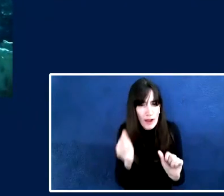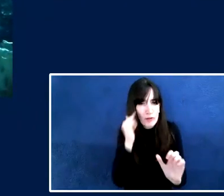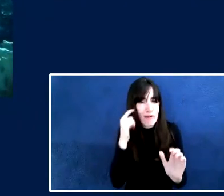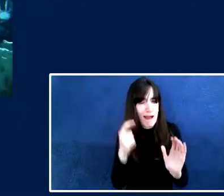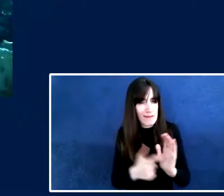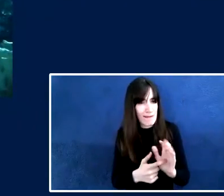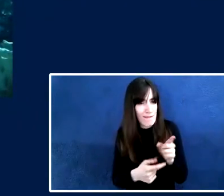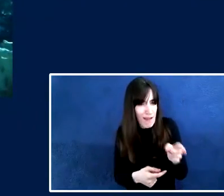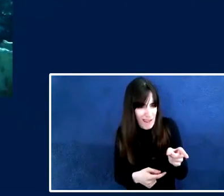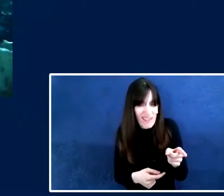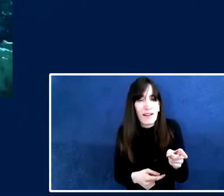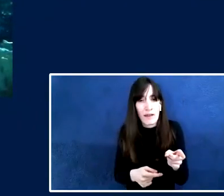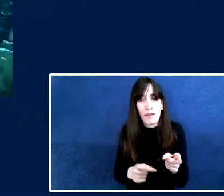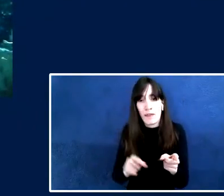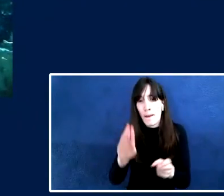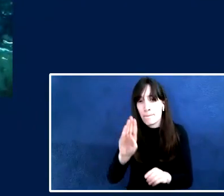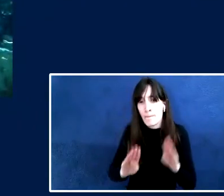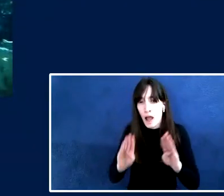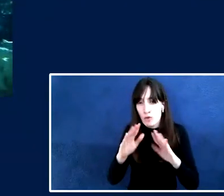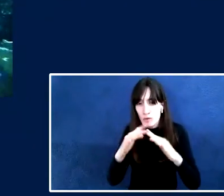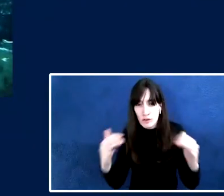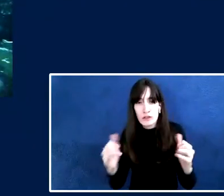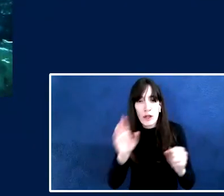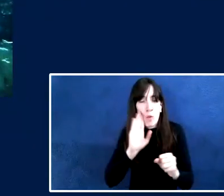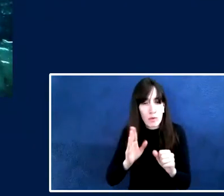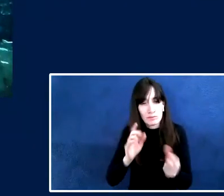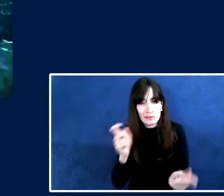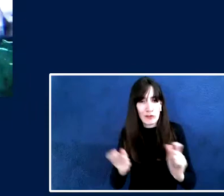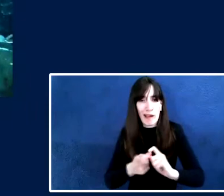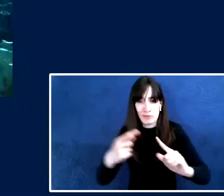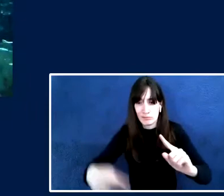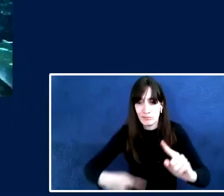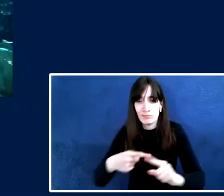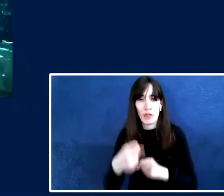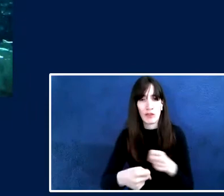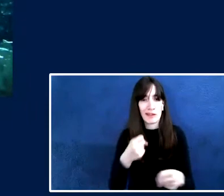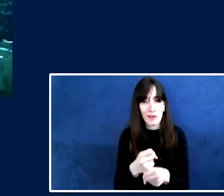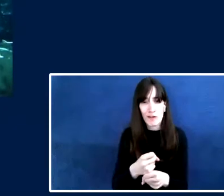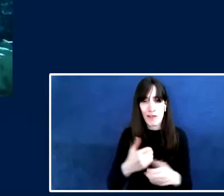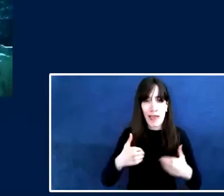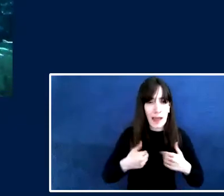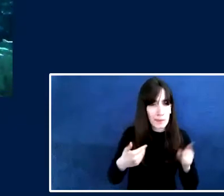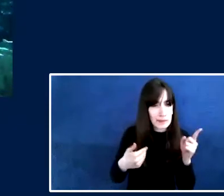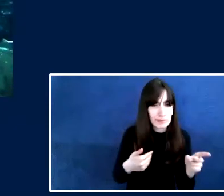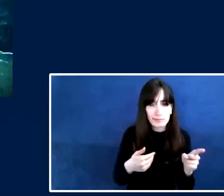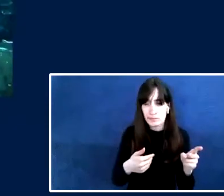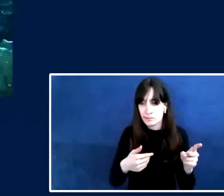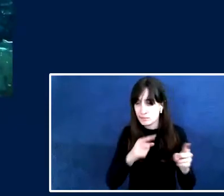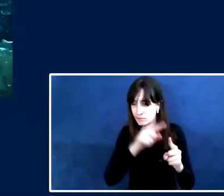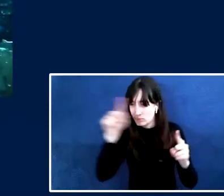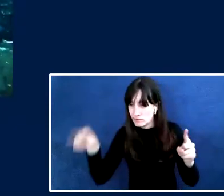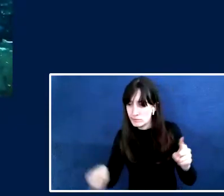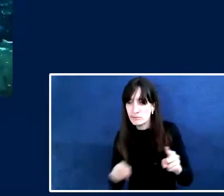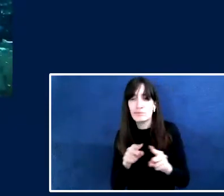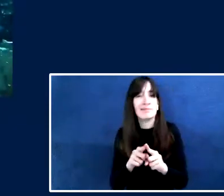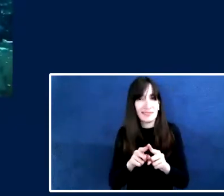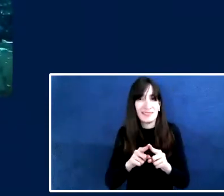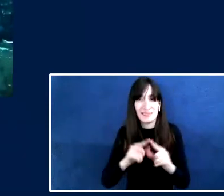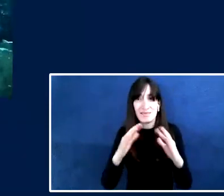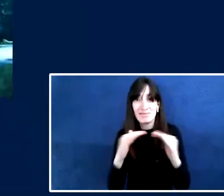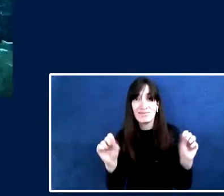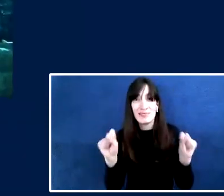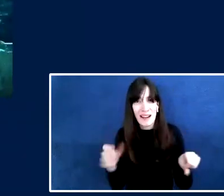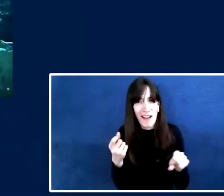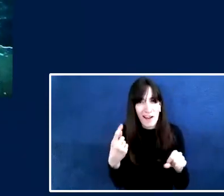does biodiversity change through the year? What animals are coming and going? It gives us a unique view of a year in the life of this deep sea